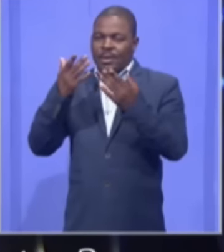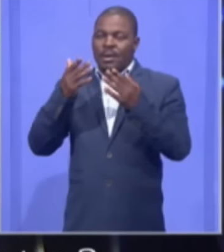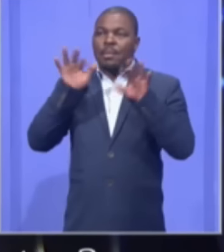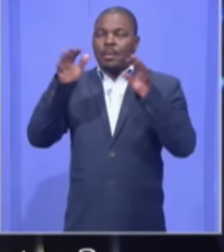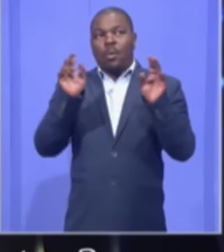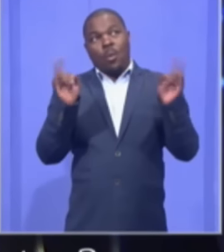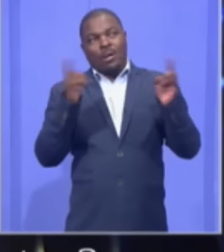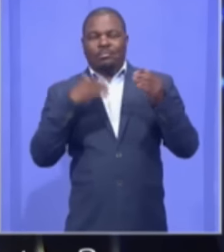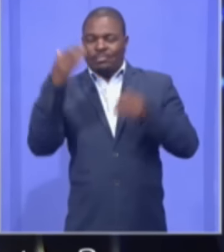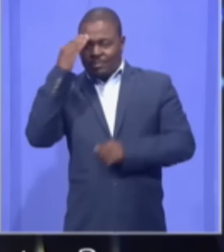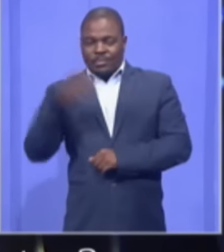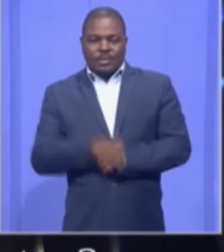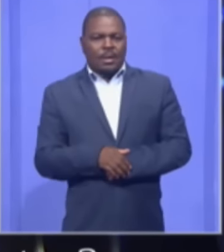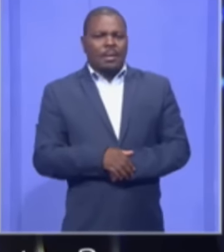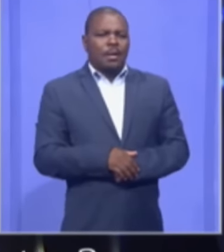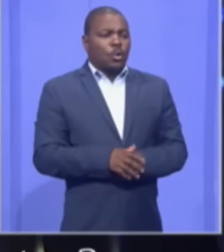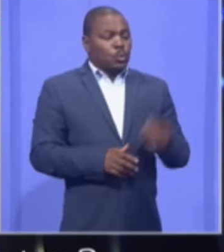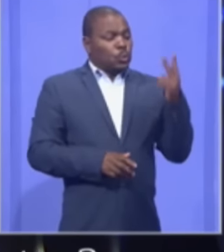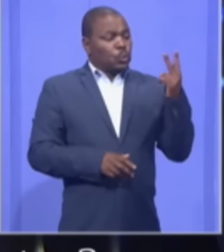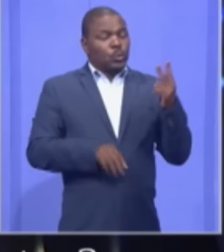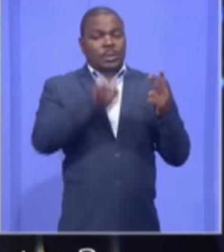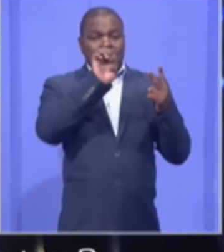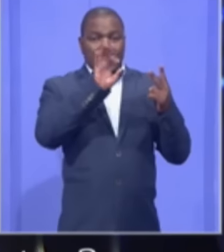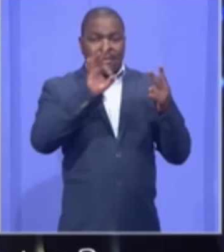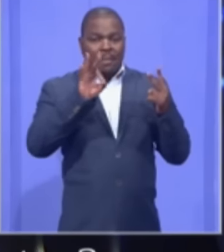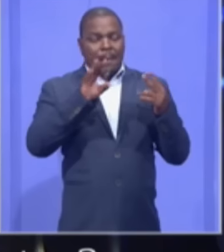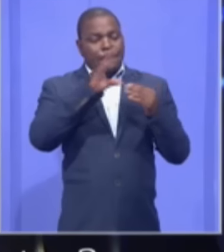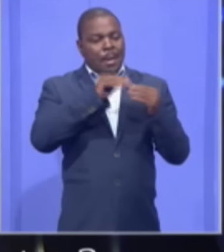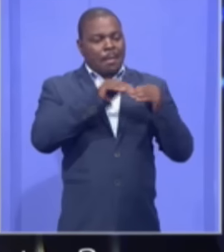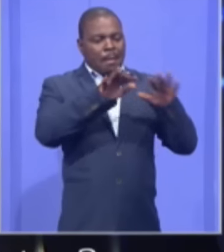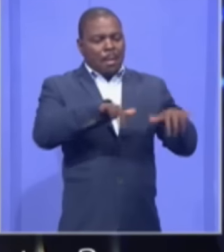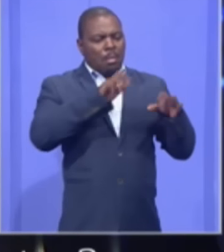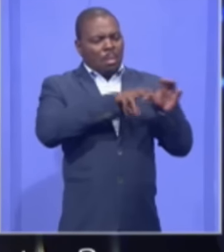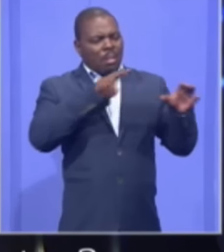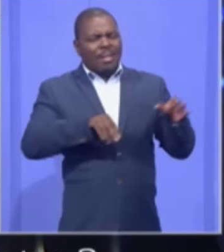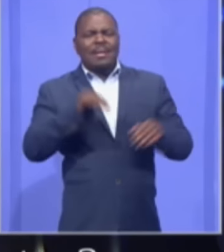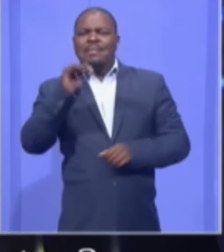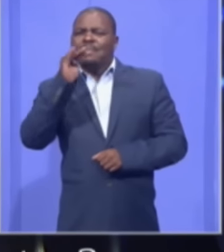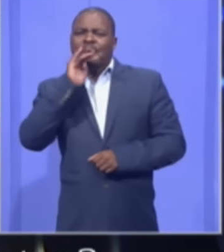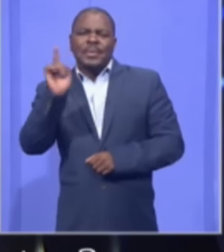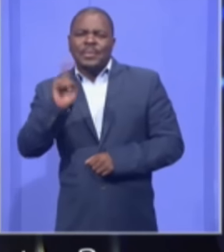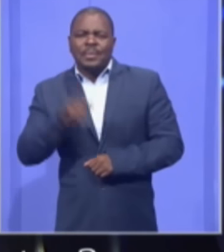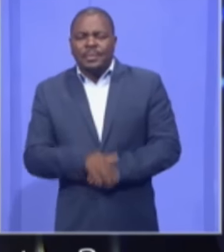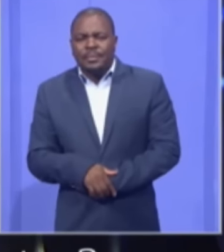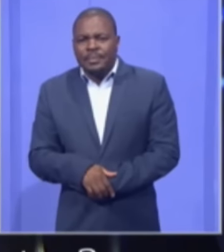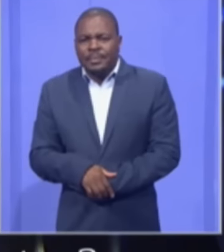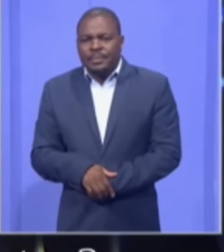Ebe ho itokolla ha ditho tse pedi tsa EFF parlamenteng ho bolela eng dipolotiking tsa mokga?